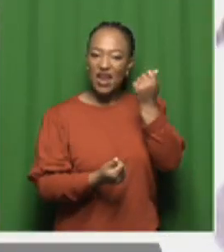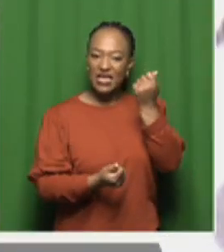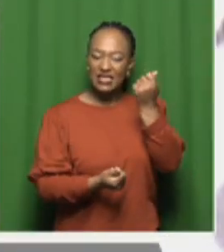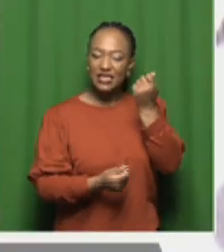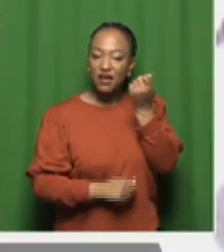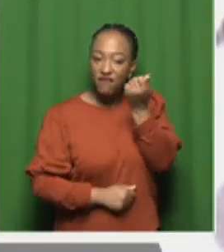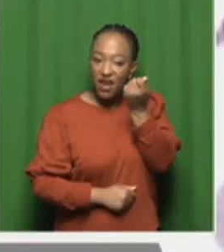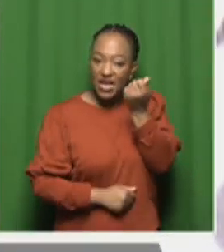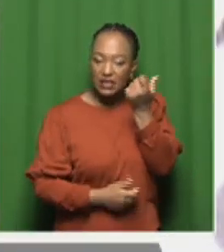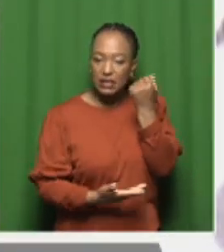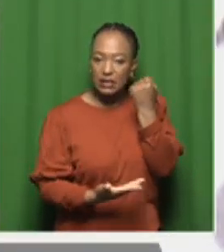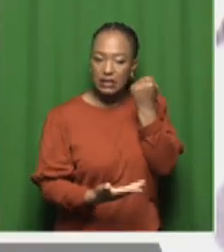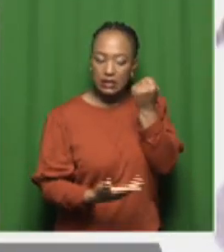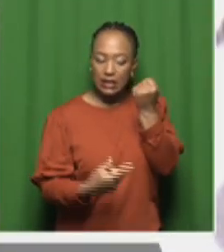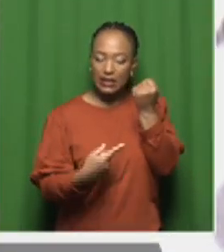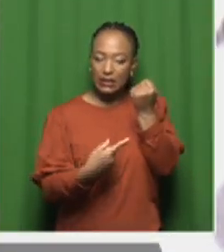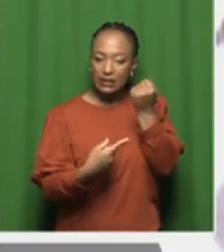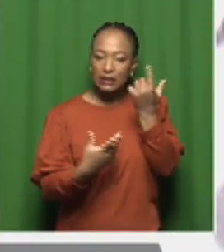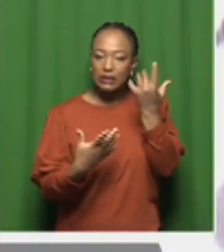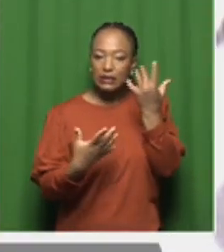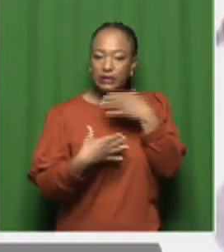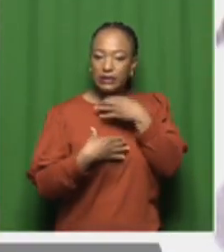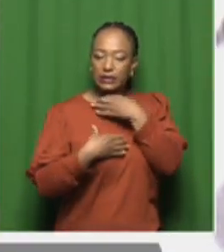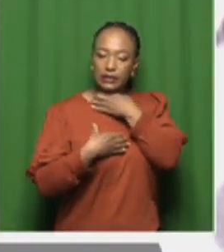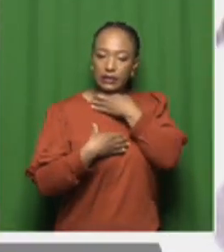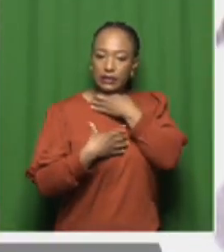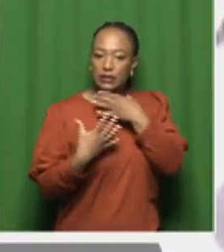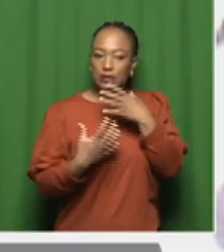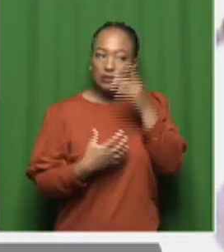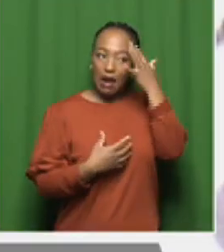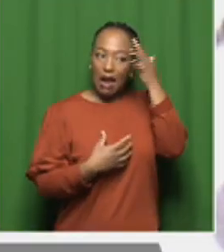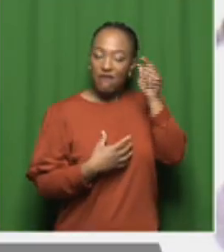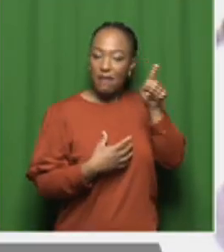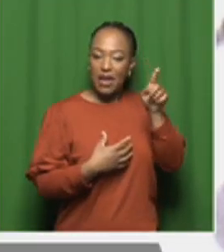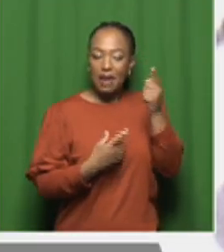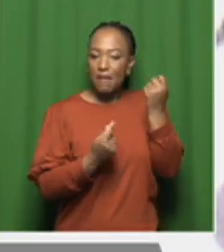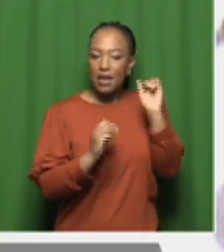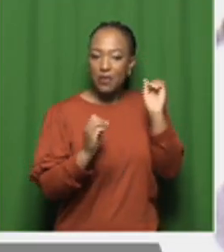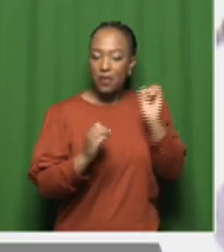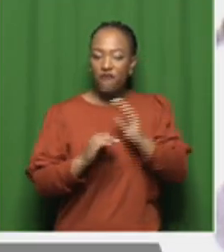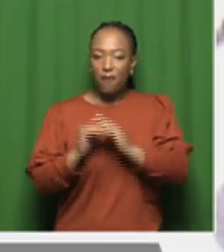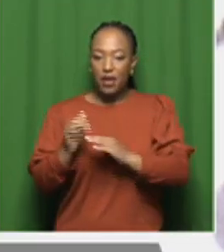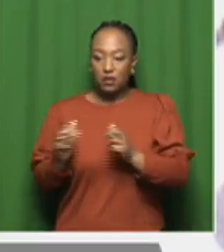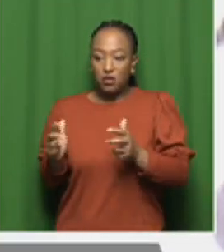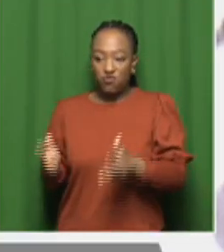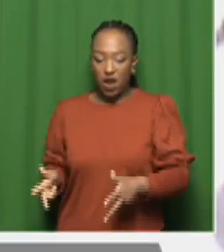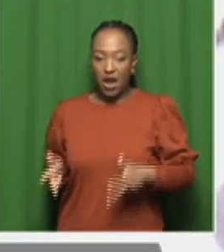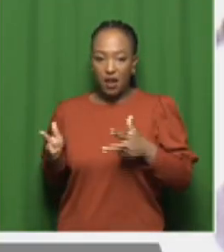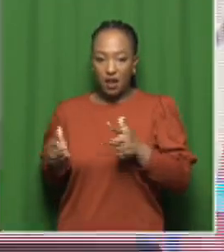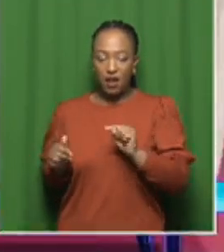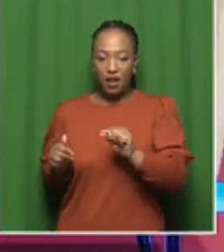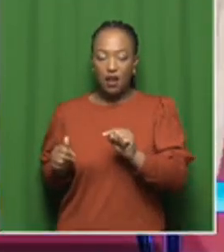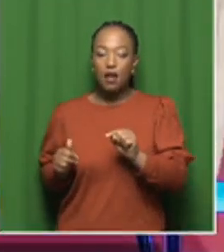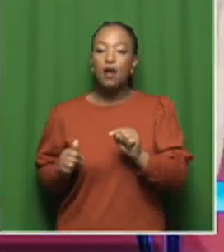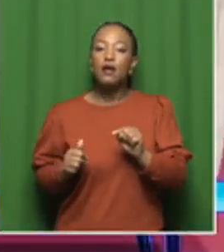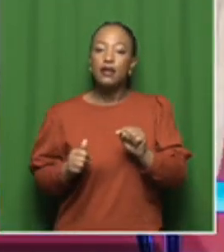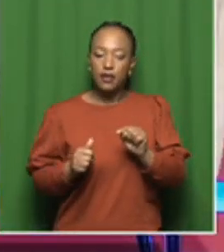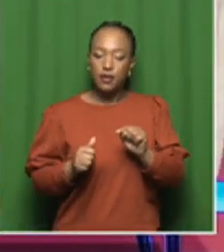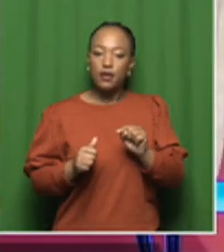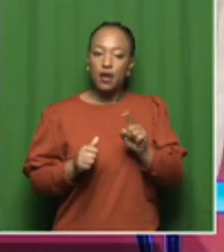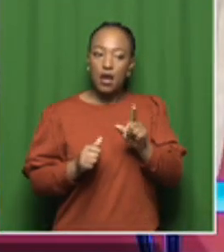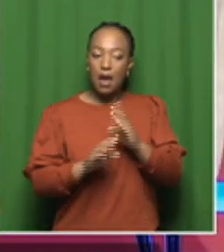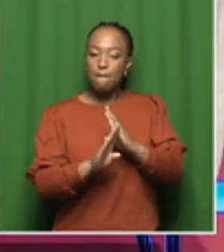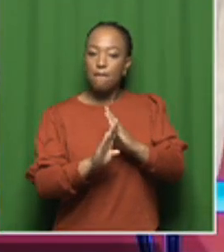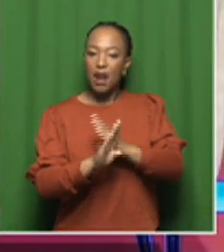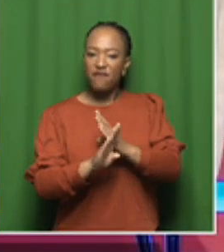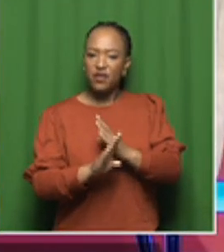on the need to build the rail, but we say the public sector doesn't have sufficient money to do that on its own. And then a private investor says, well, I am willing to